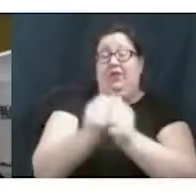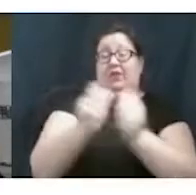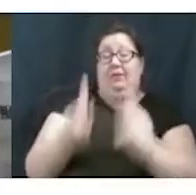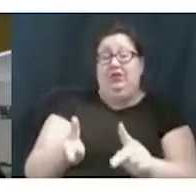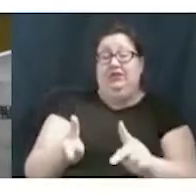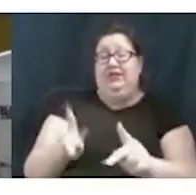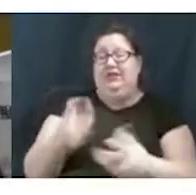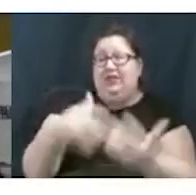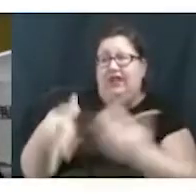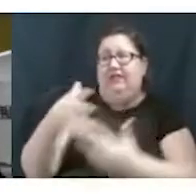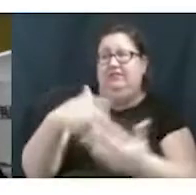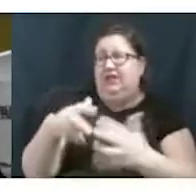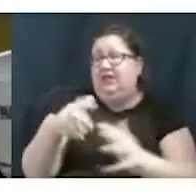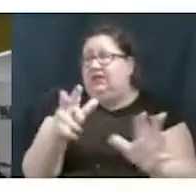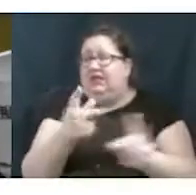time to sort of